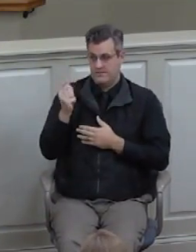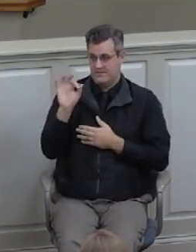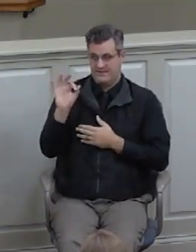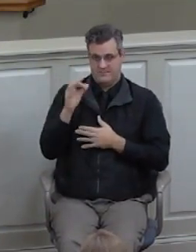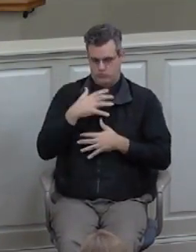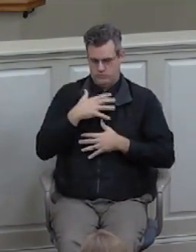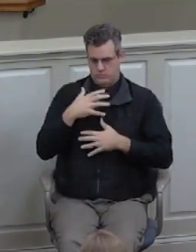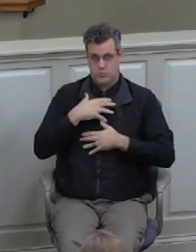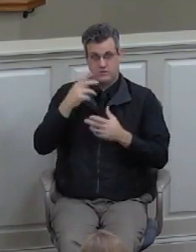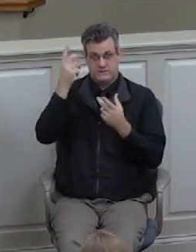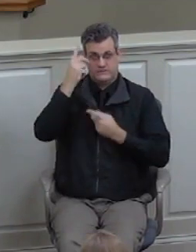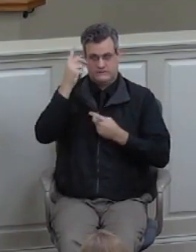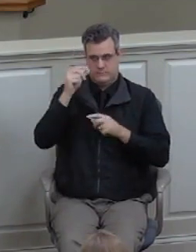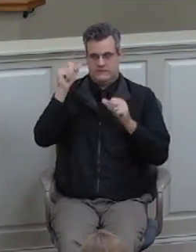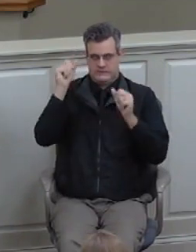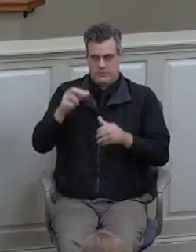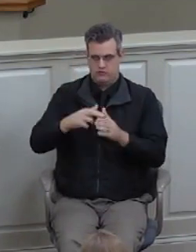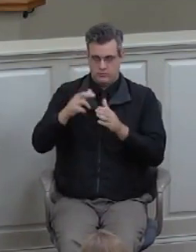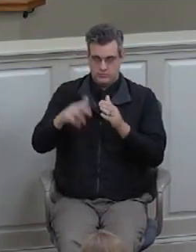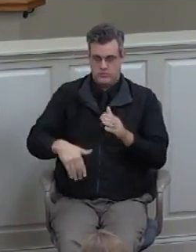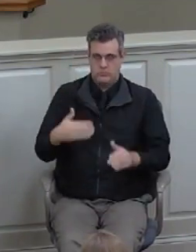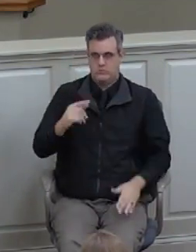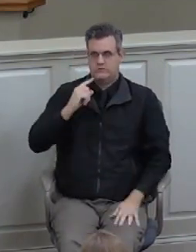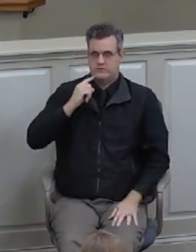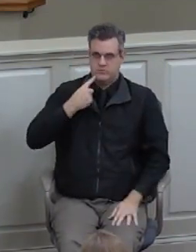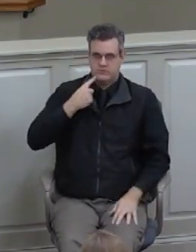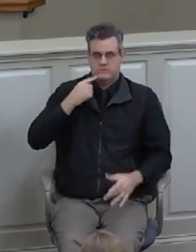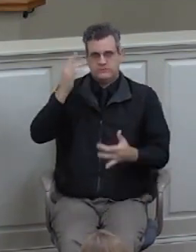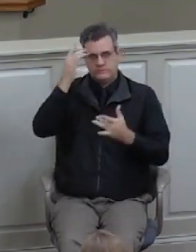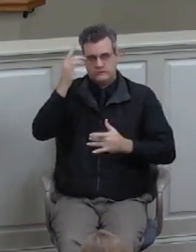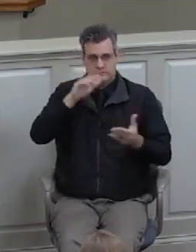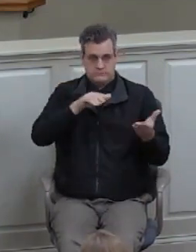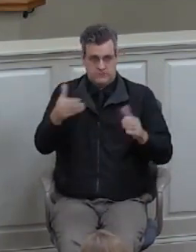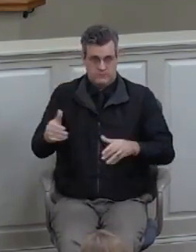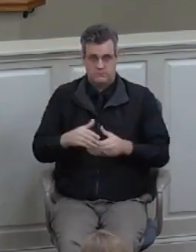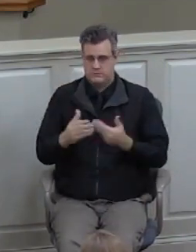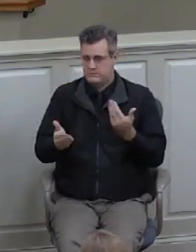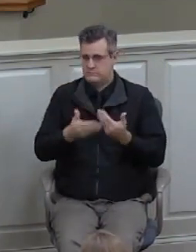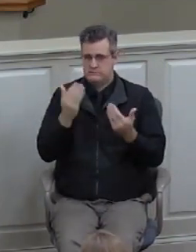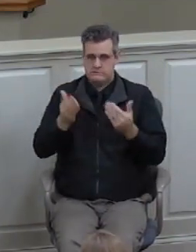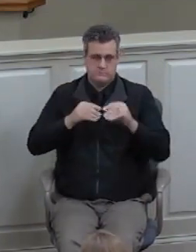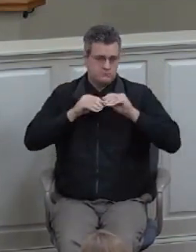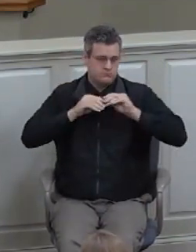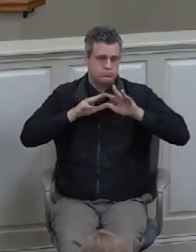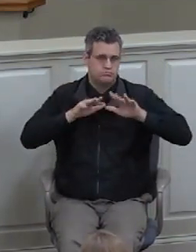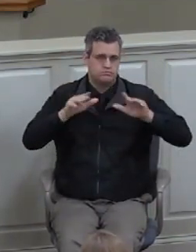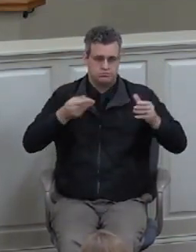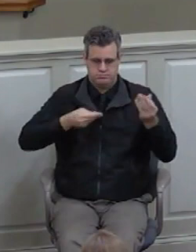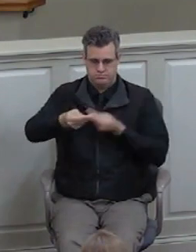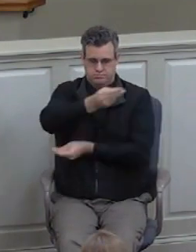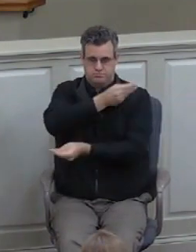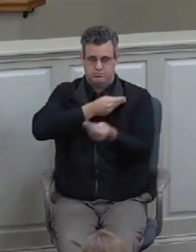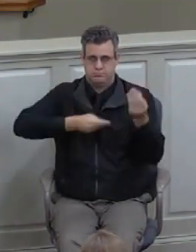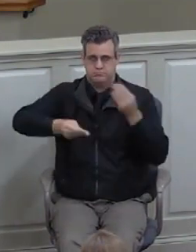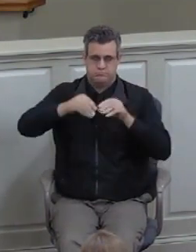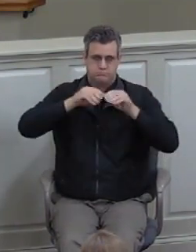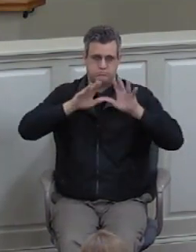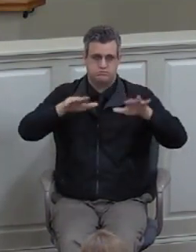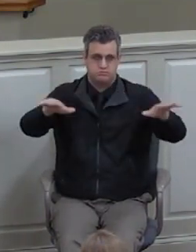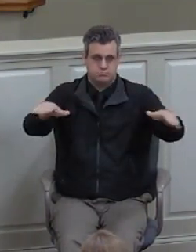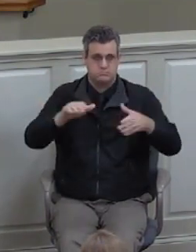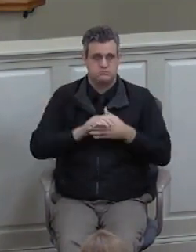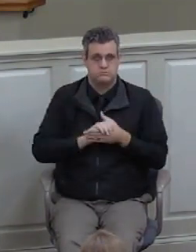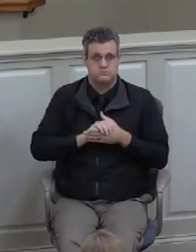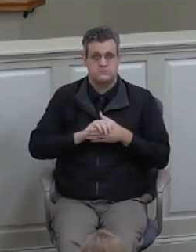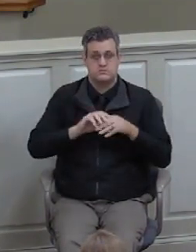respiratory disease that can result in serious illness or death and can easily spread from person to person, whereas the